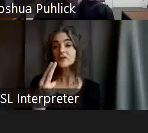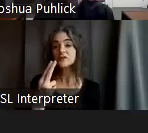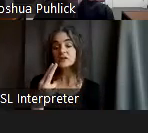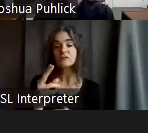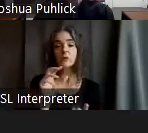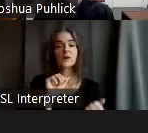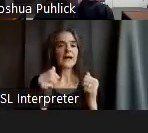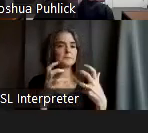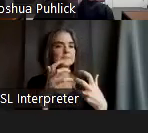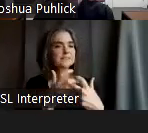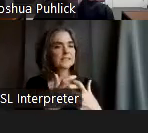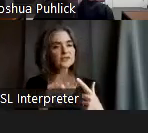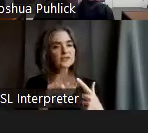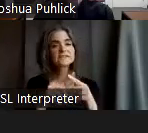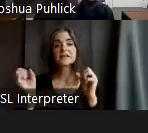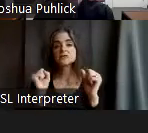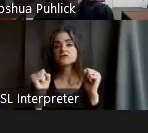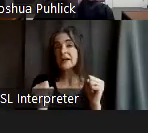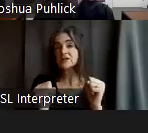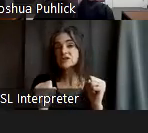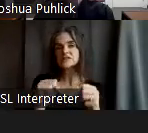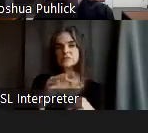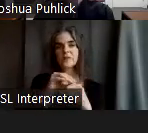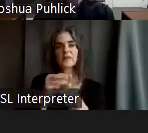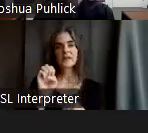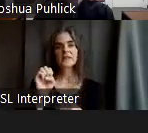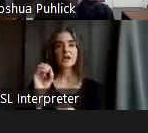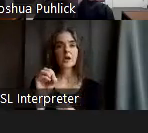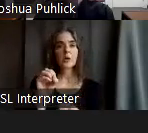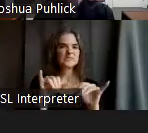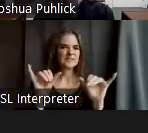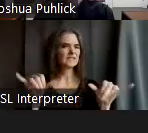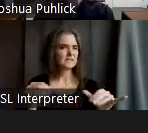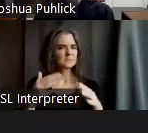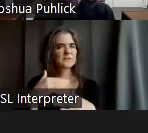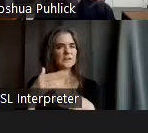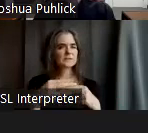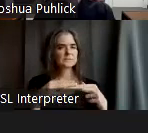for longleaf pine ecosystems. Next slide.